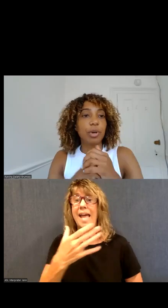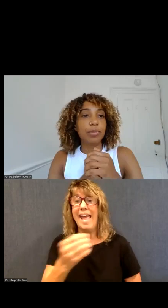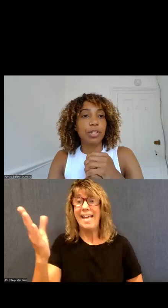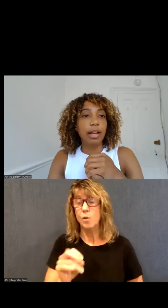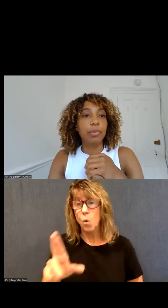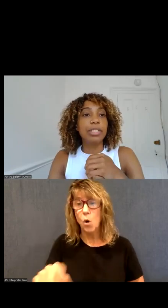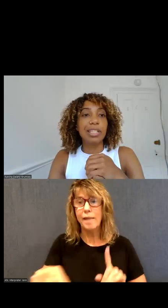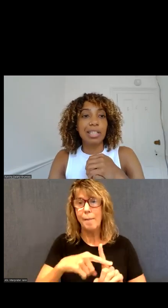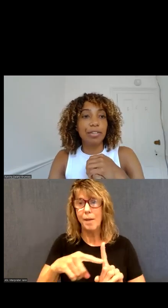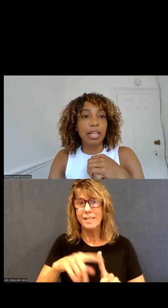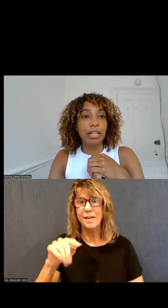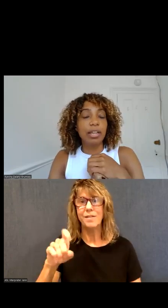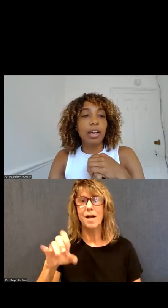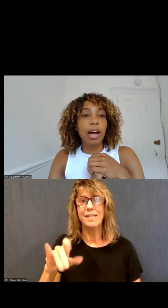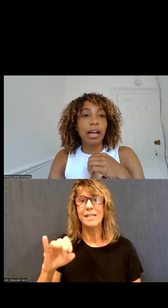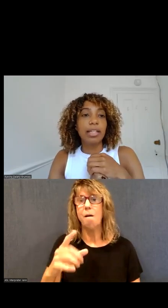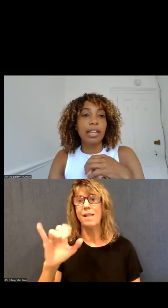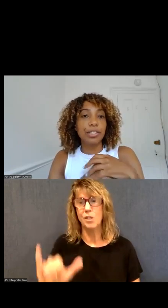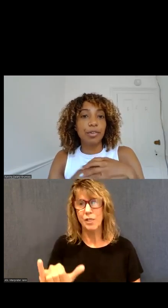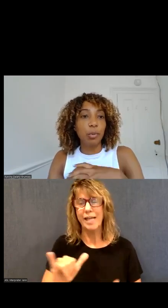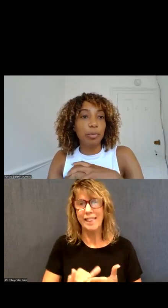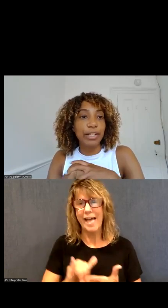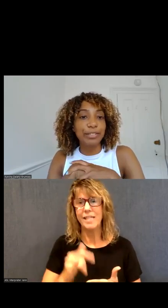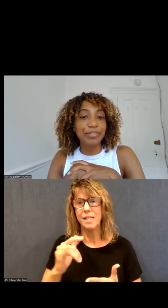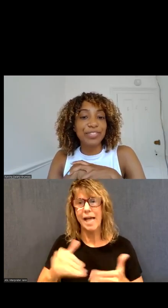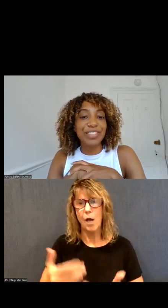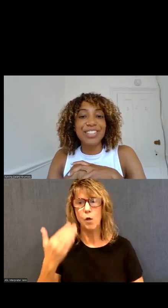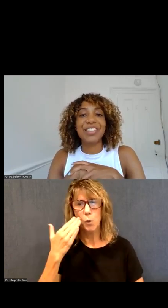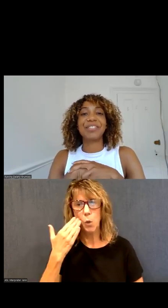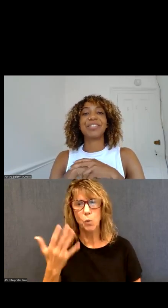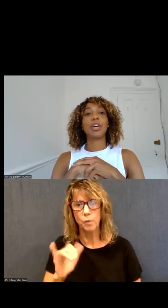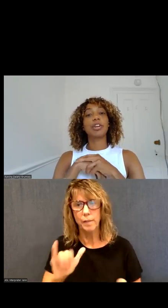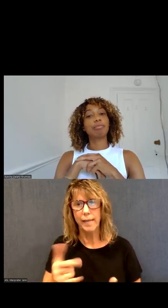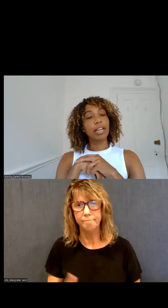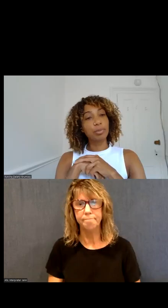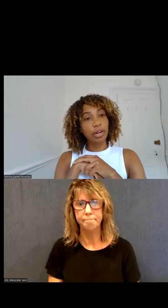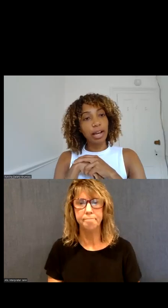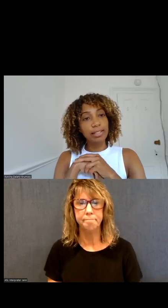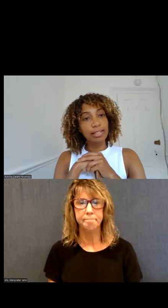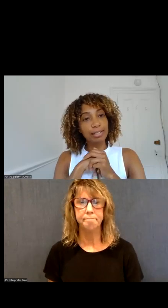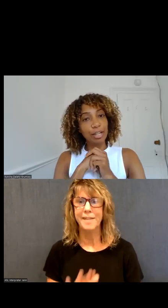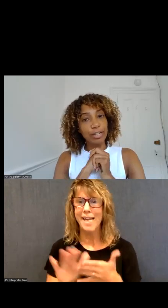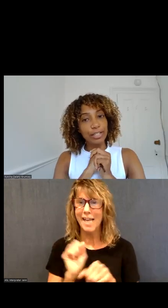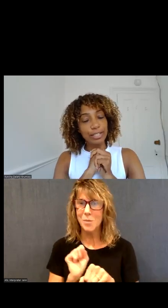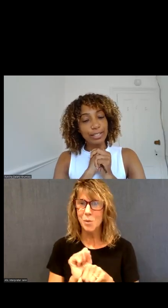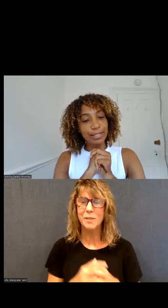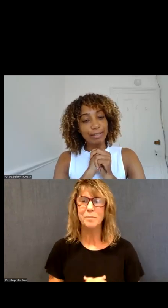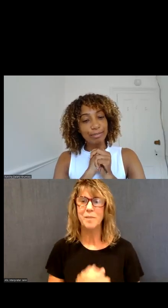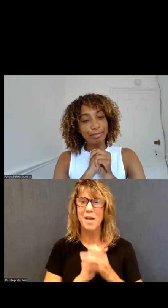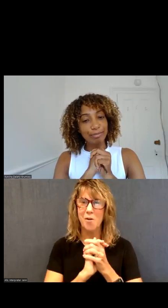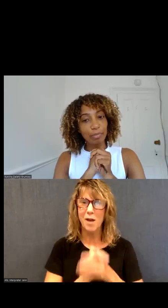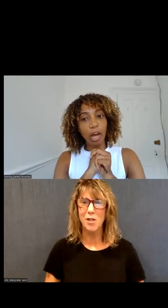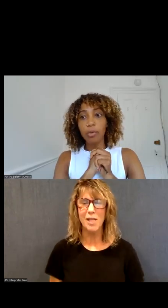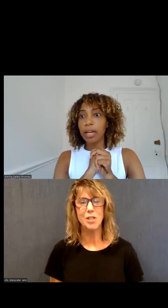really gets you up to that pretty significant indication of comorbidity. So nice work, guys.